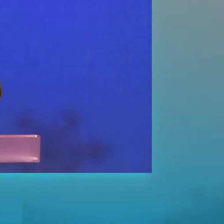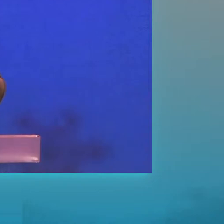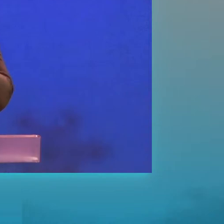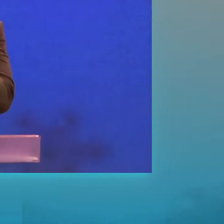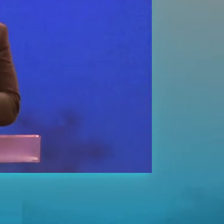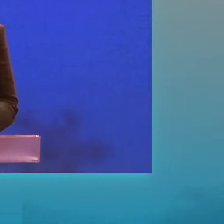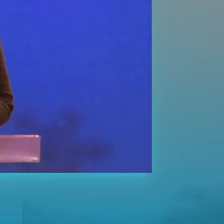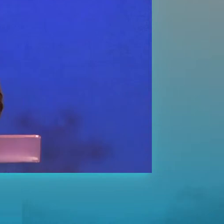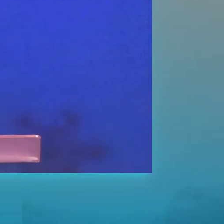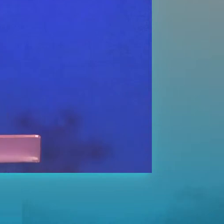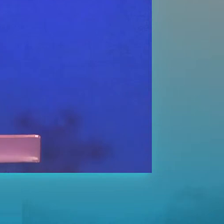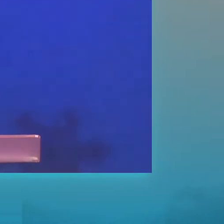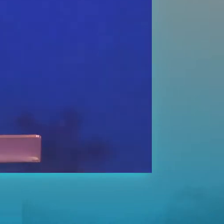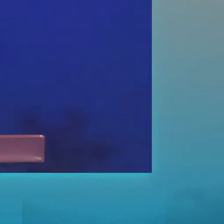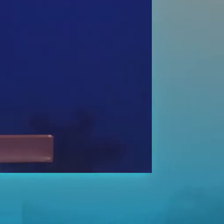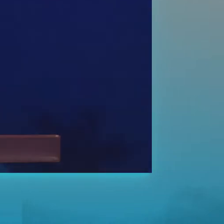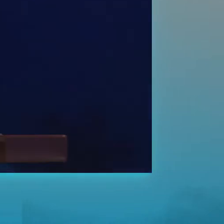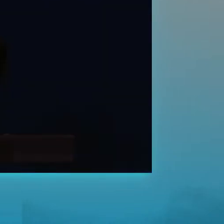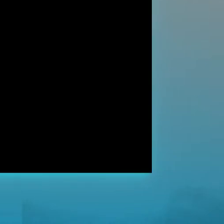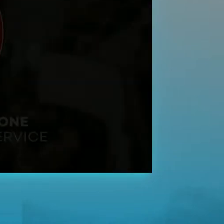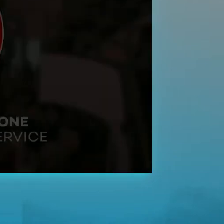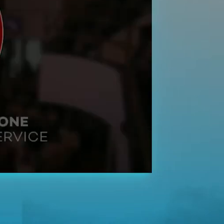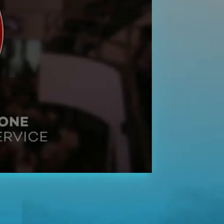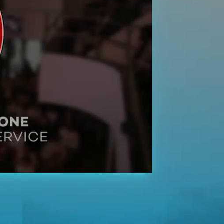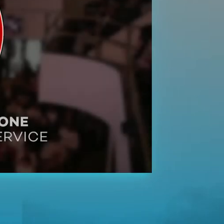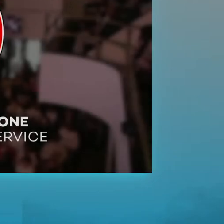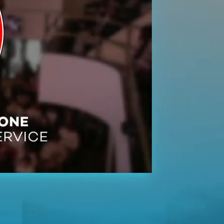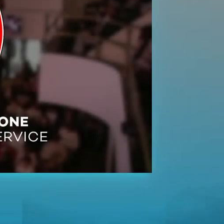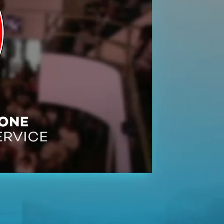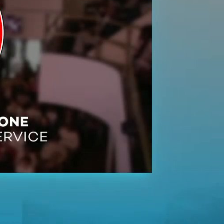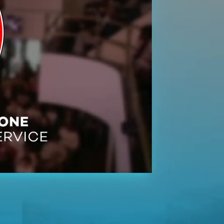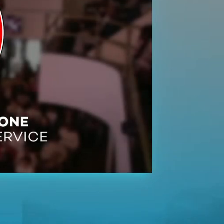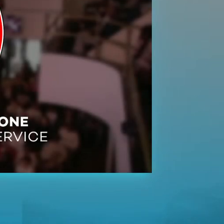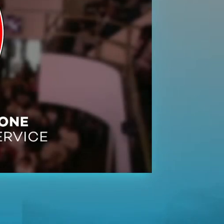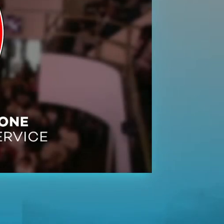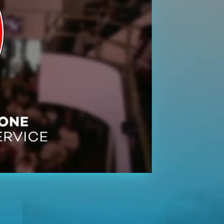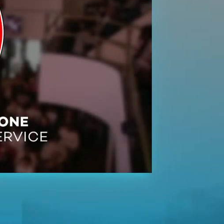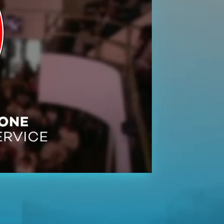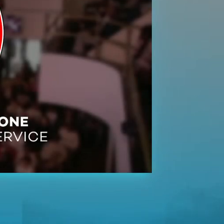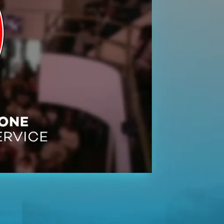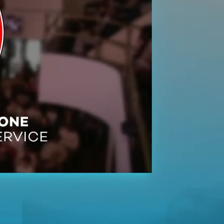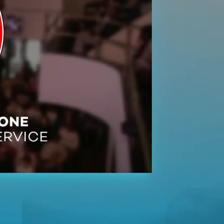Who is peeling back the darkness